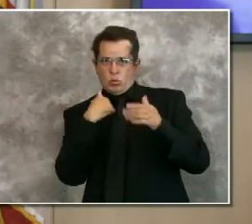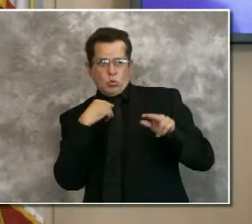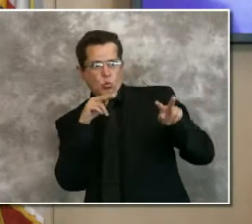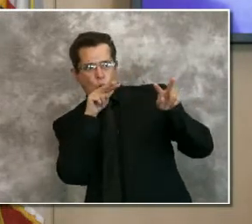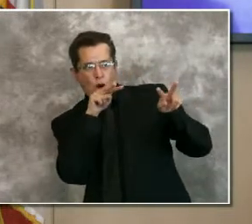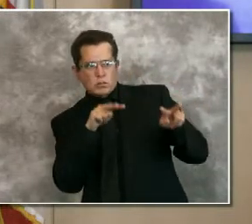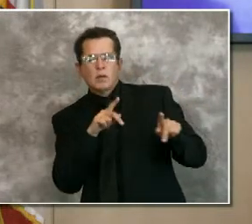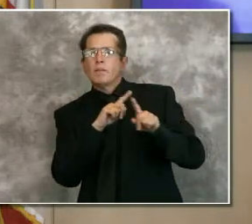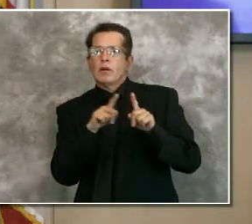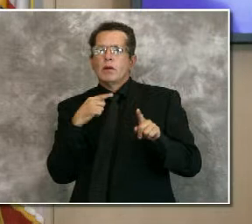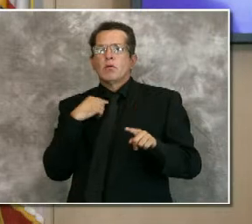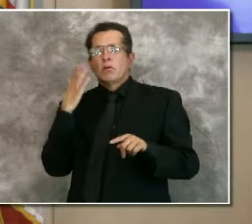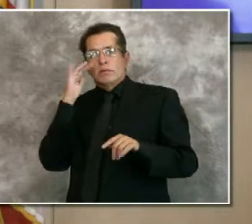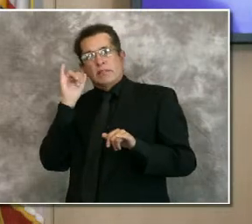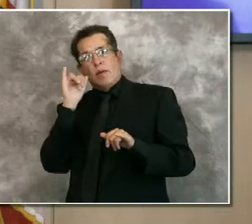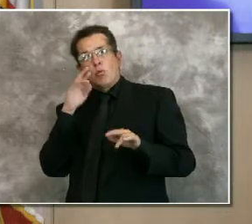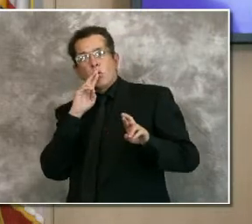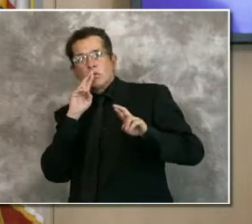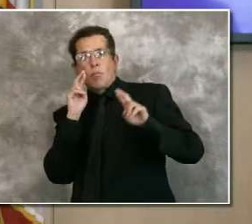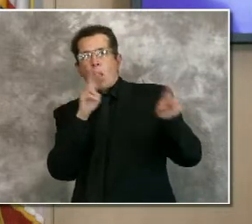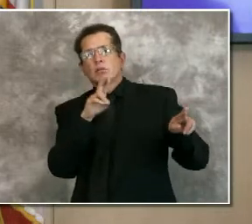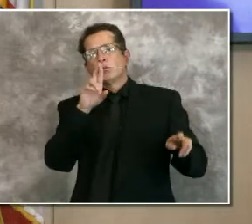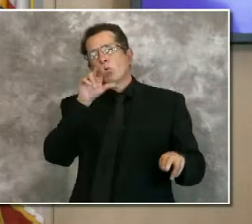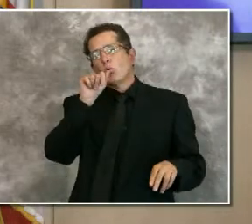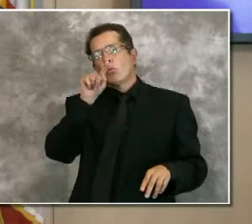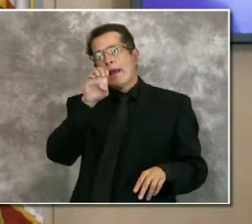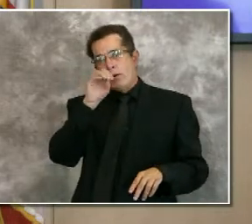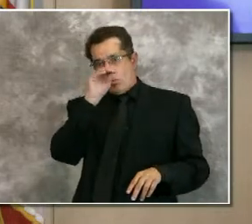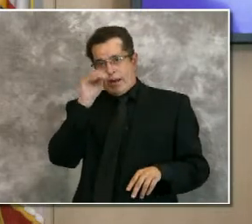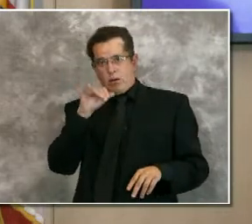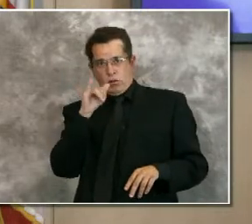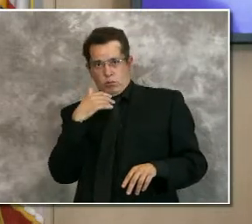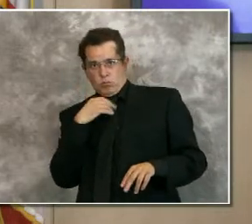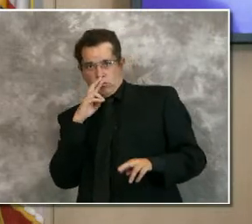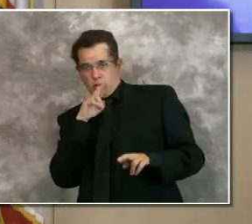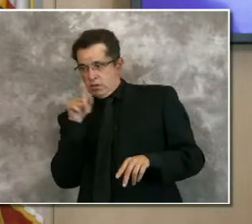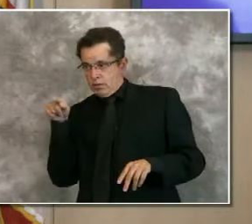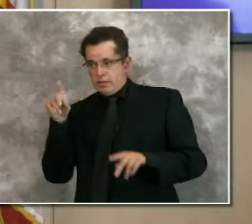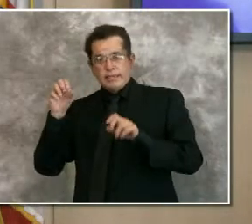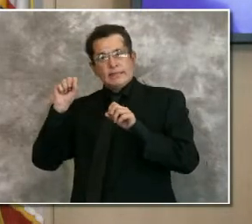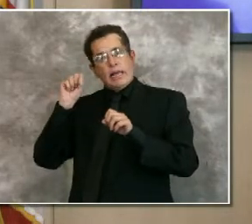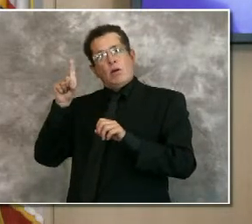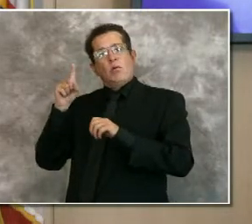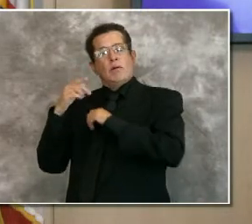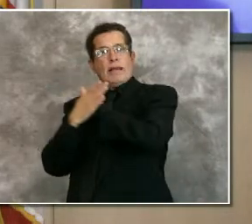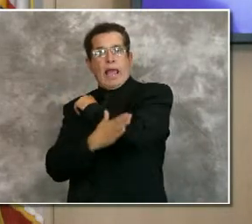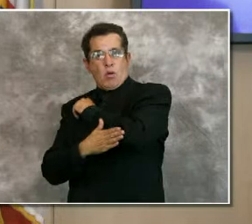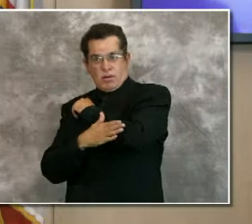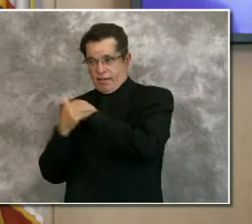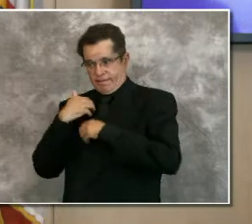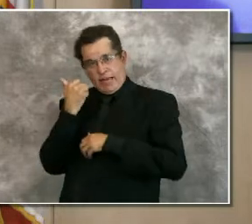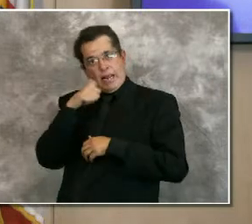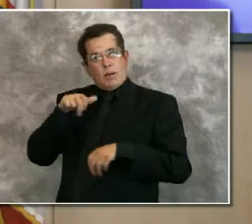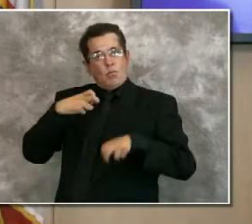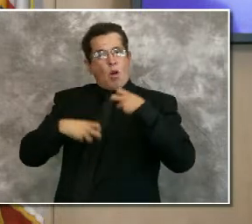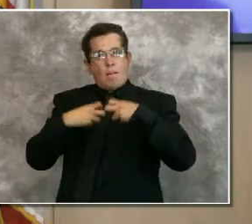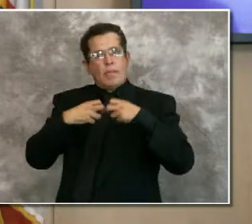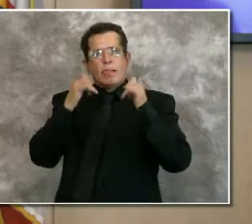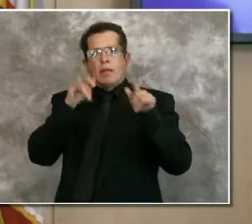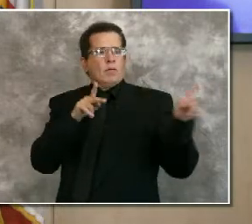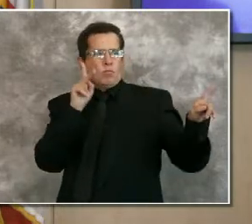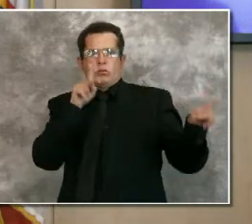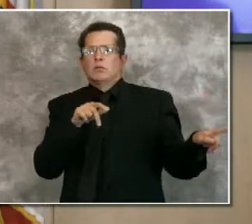tracking response rate? And are the contact tracers here in San Diego County running into any issues along these lines with people